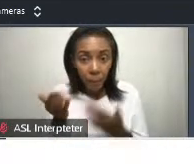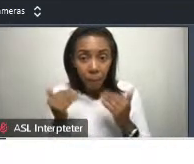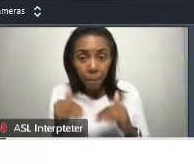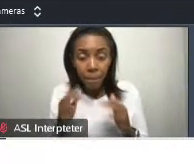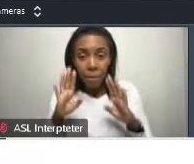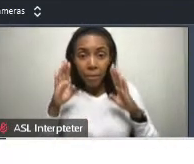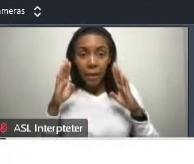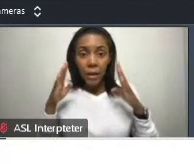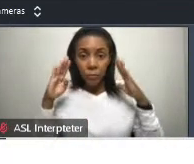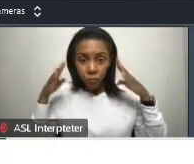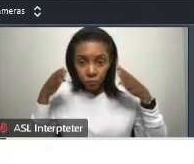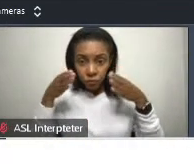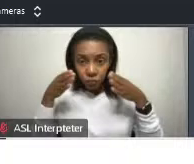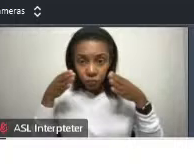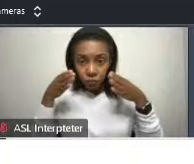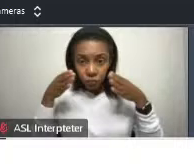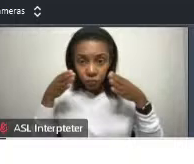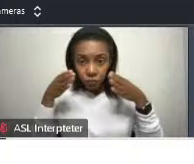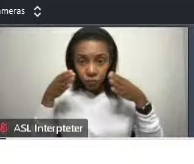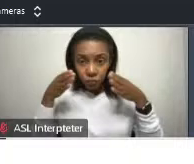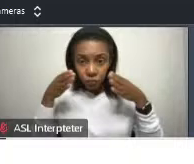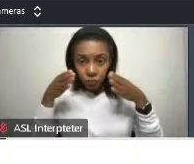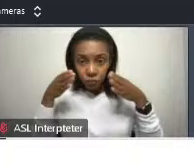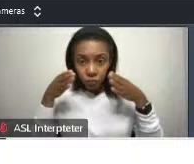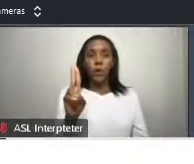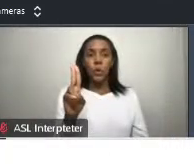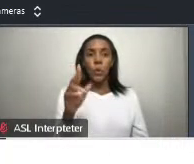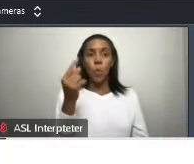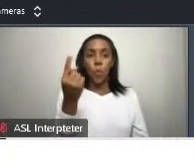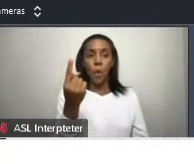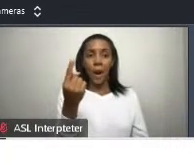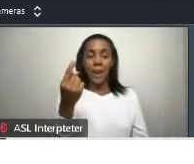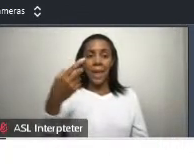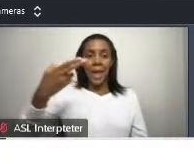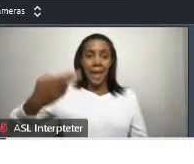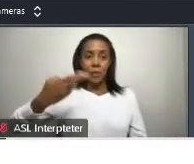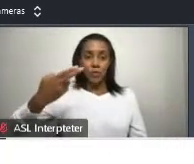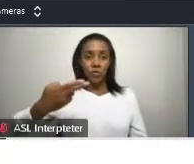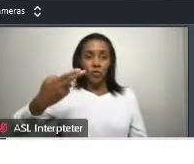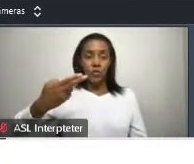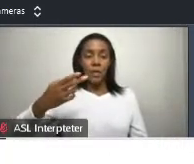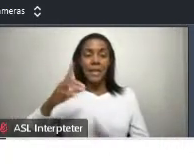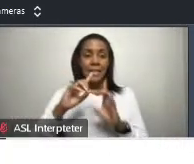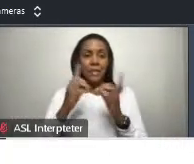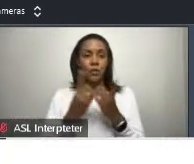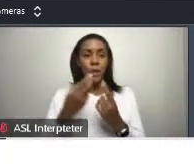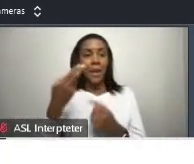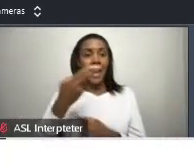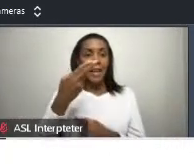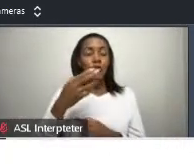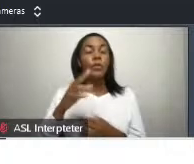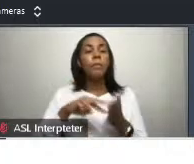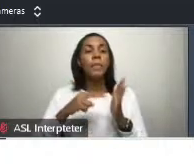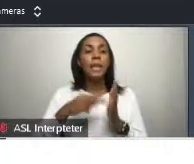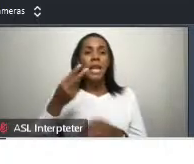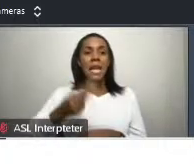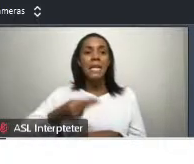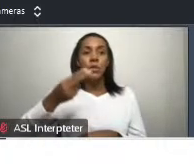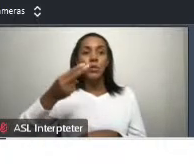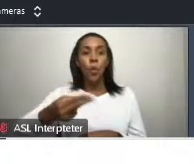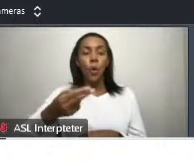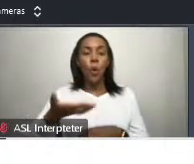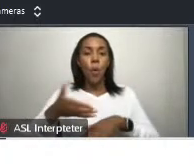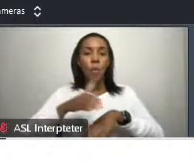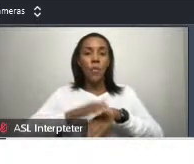Zooming in, we see that this is in the RU1H district. The H means this is in a historic overlay, specifically the